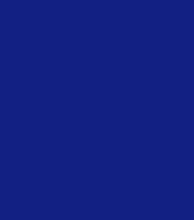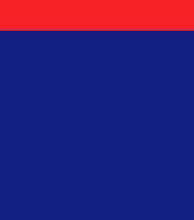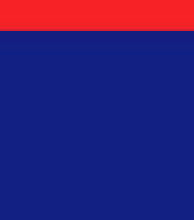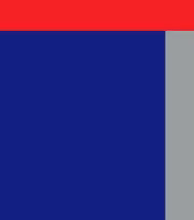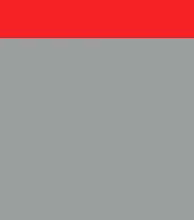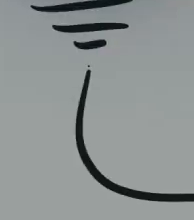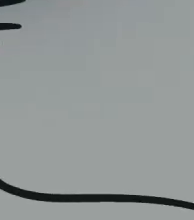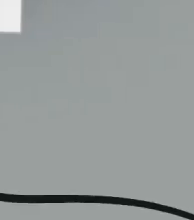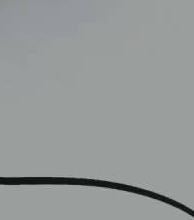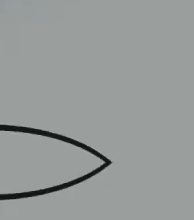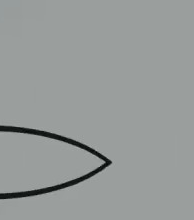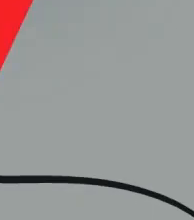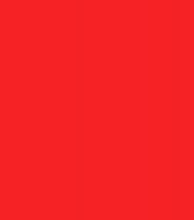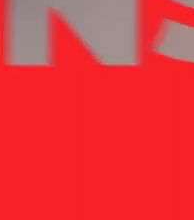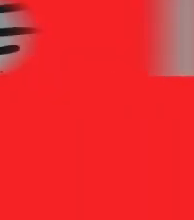Thank you.